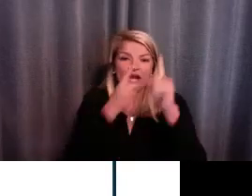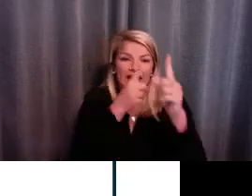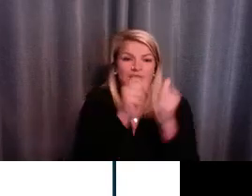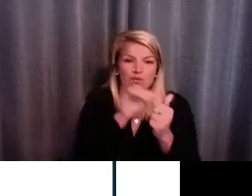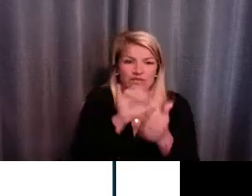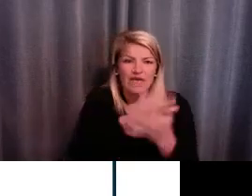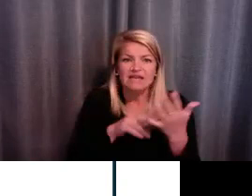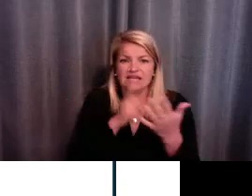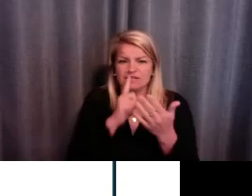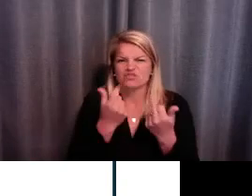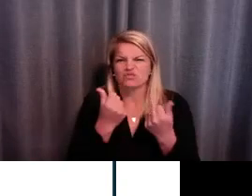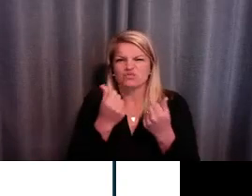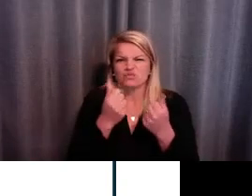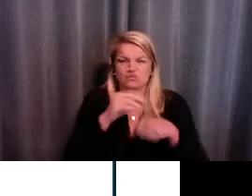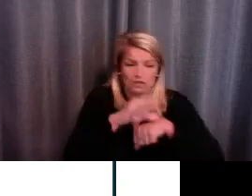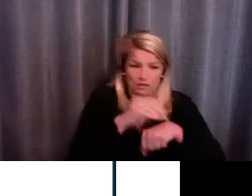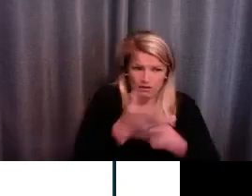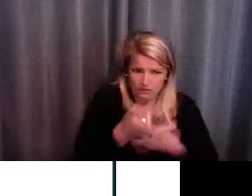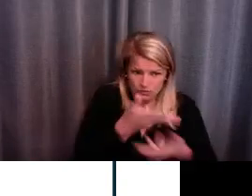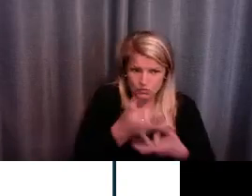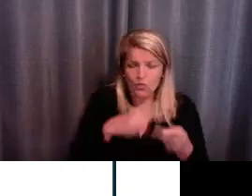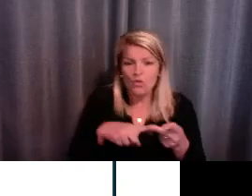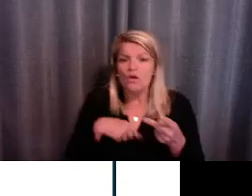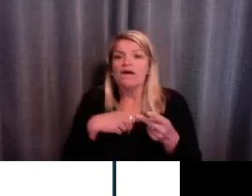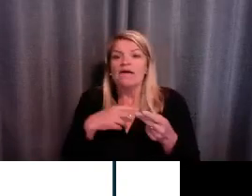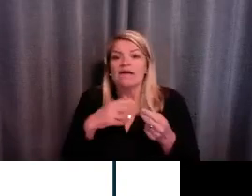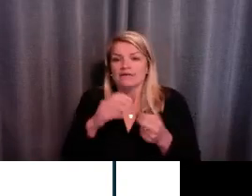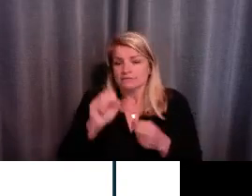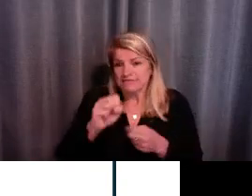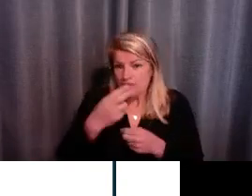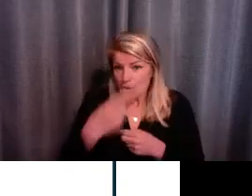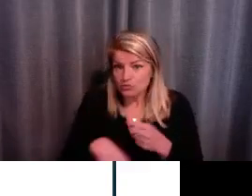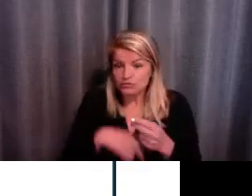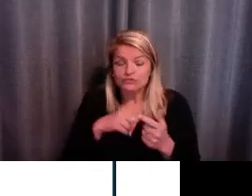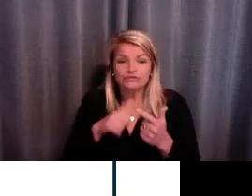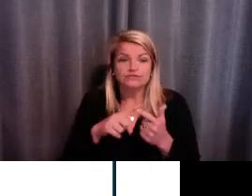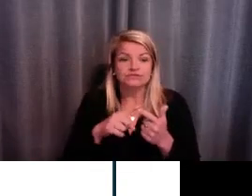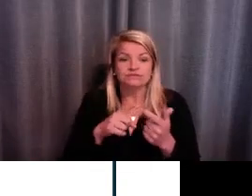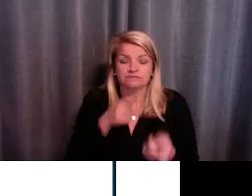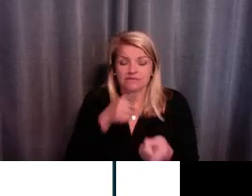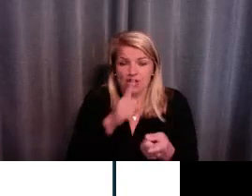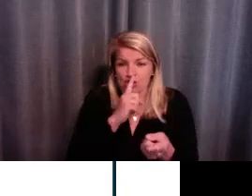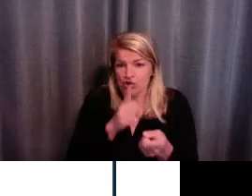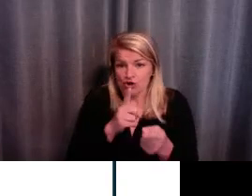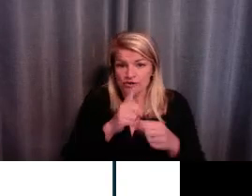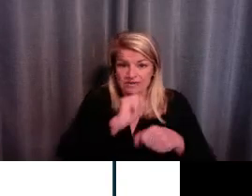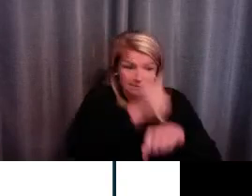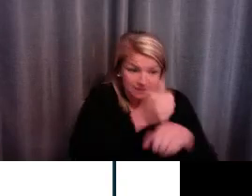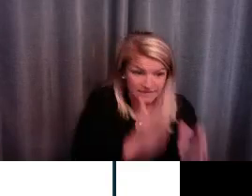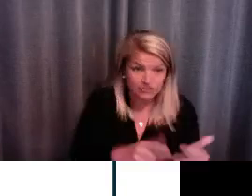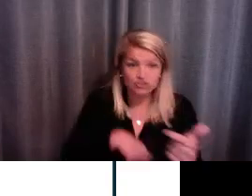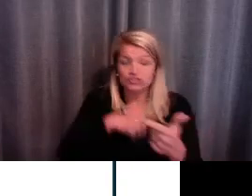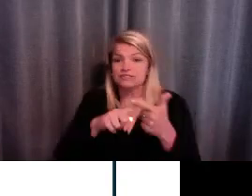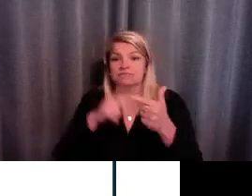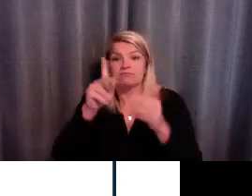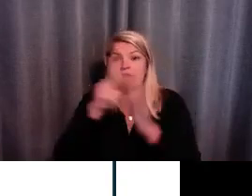is to consult the country stakeholders that are the implementers, practitioners,